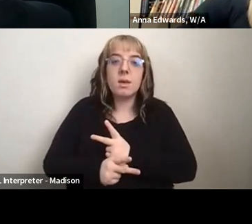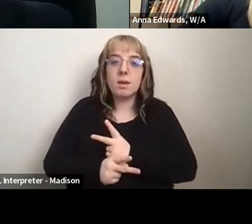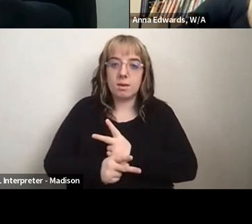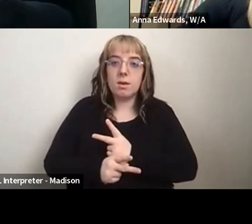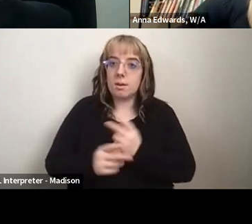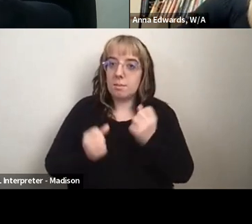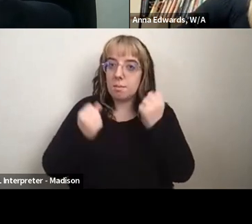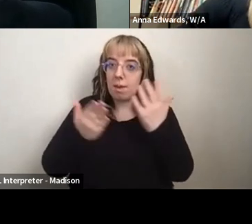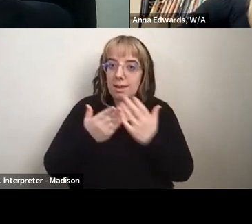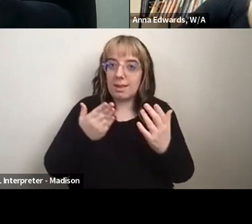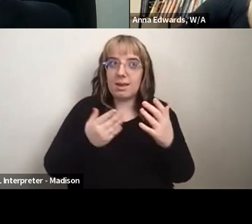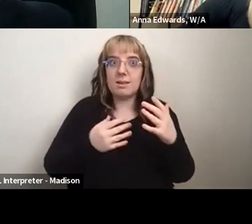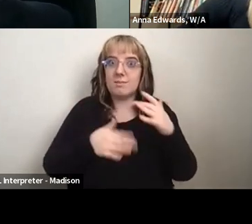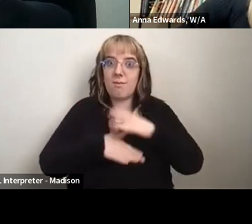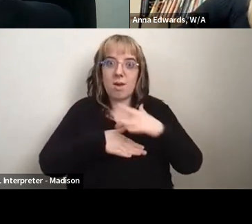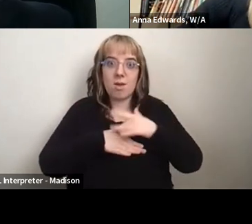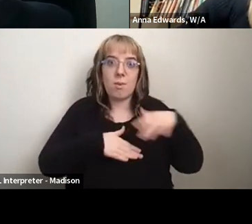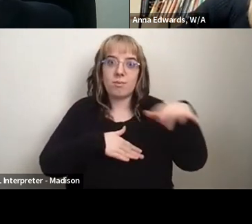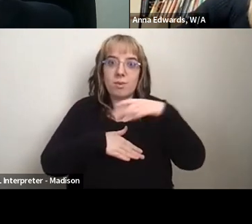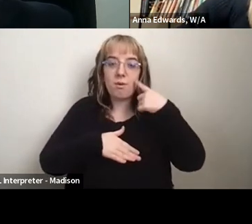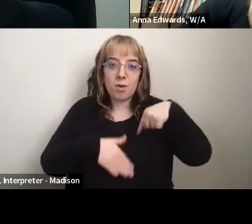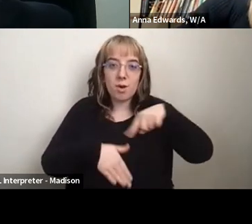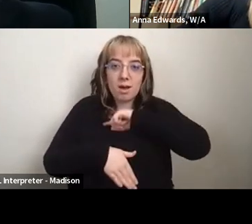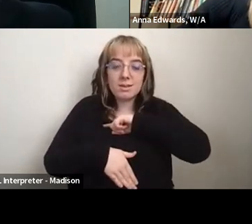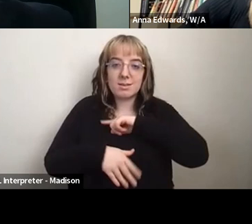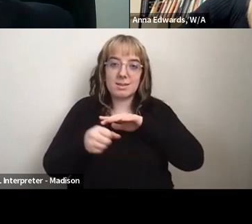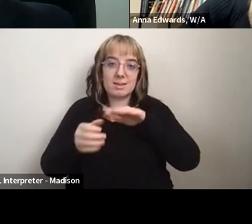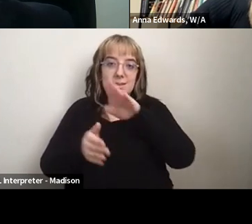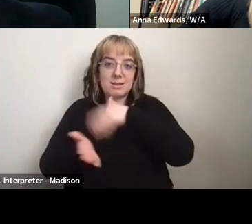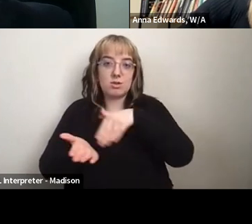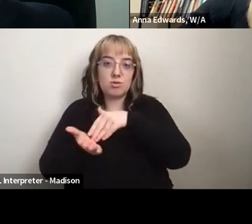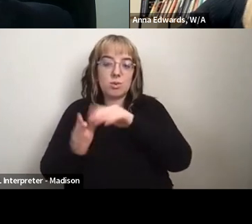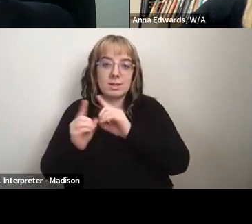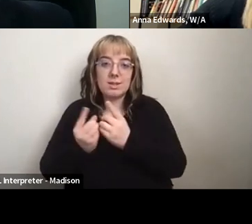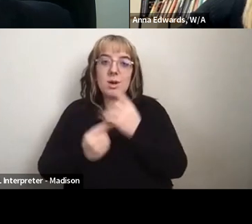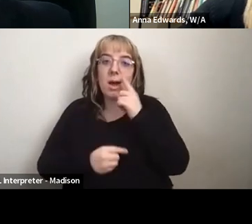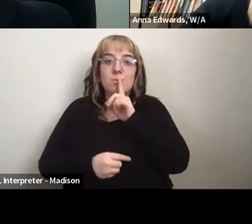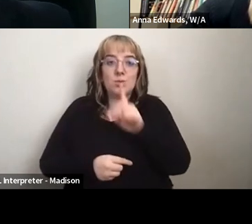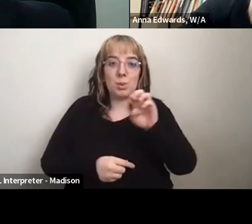a lot of things out there, and for us in a decentralized district, I'm sure probably LA has the same